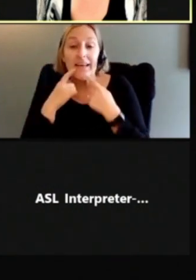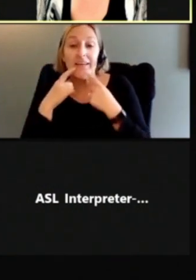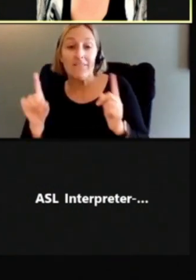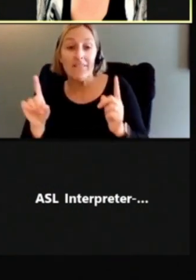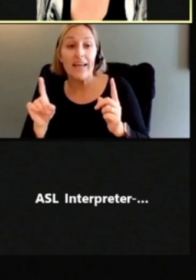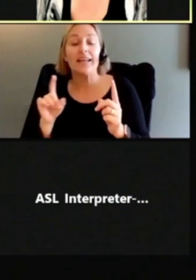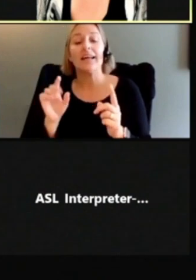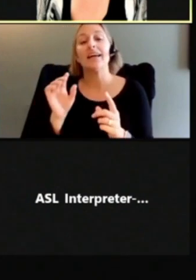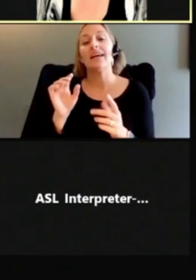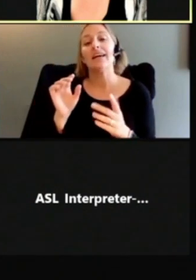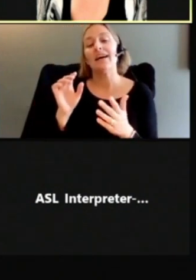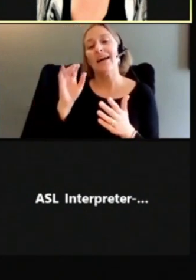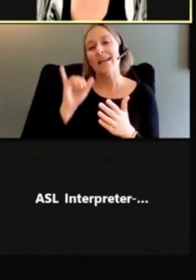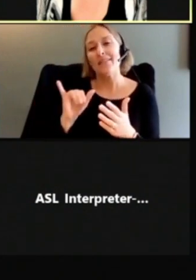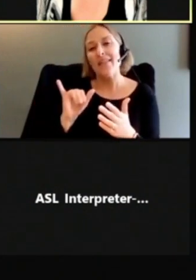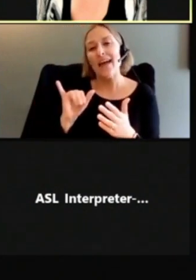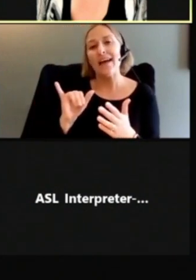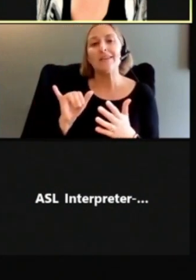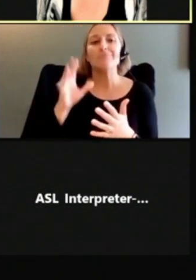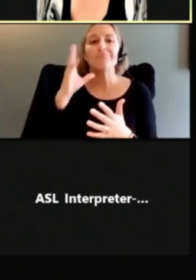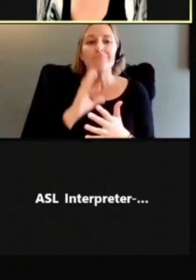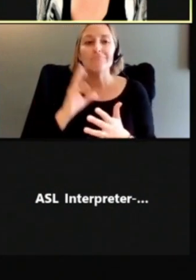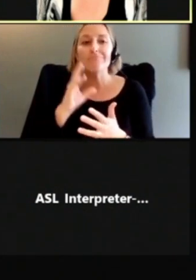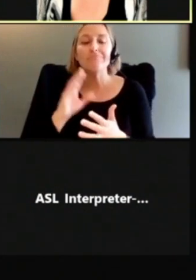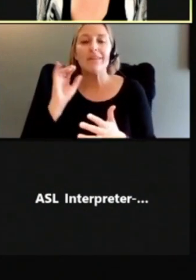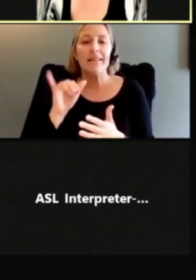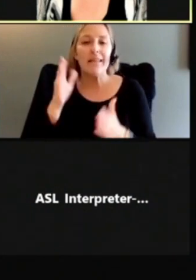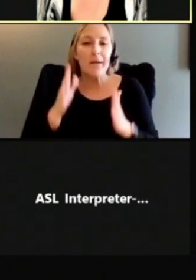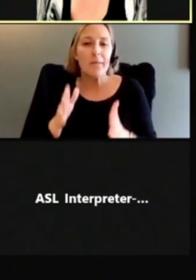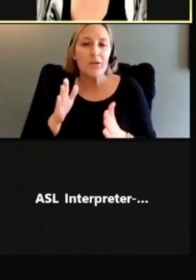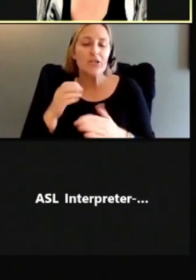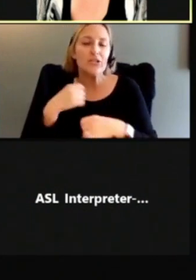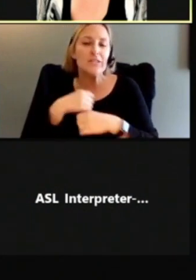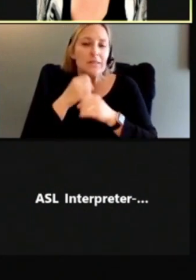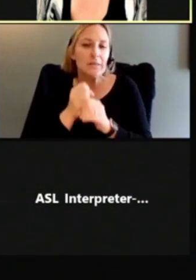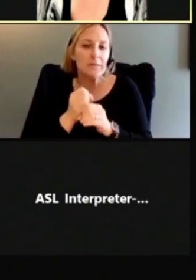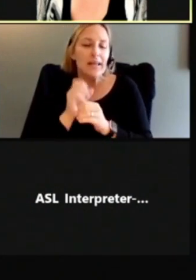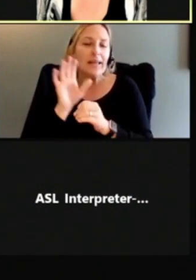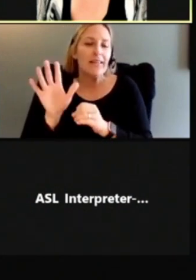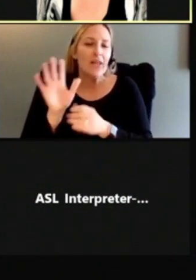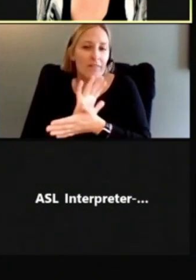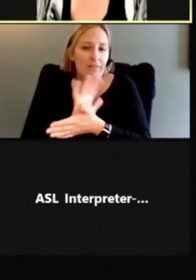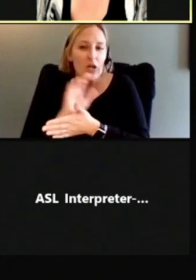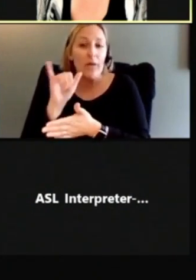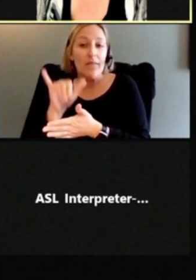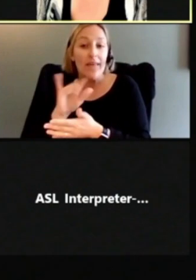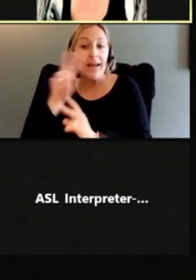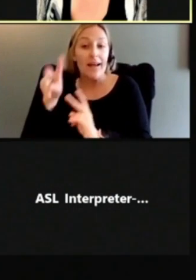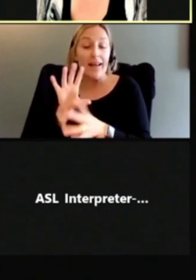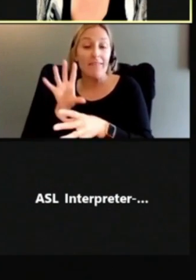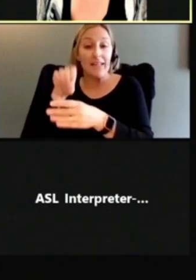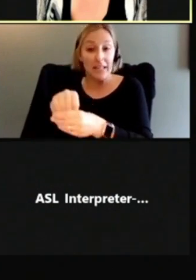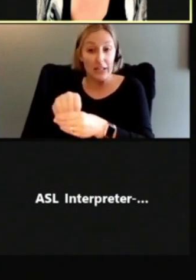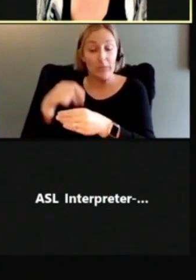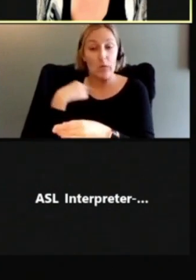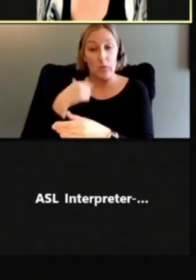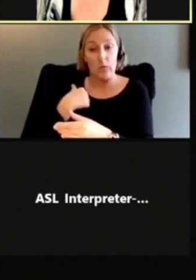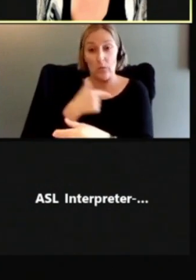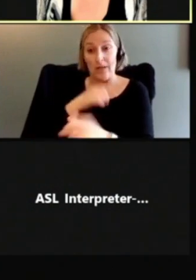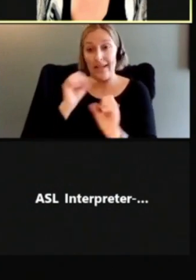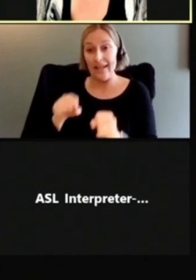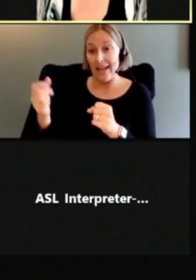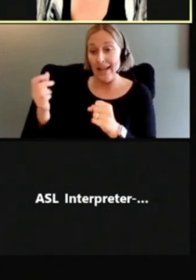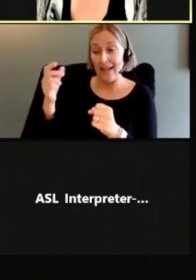their patient portal or watches the videos you've asked them to watch. This type of engagement is easier to observe and